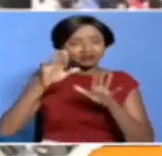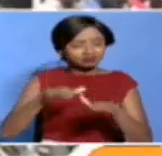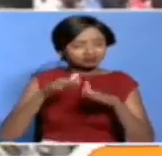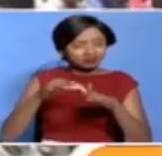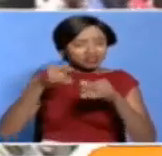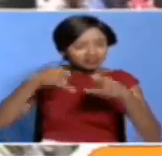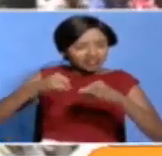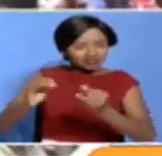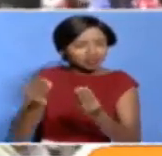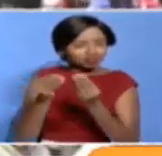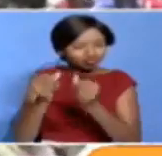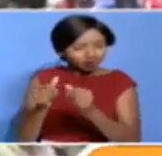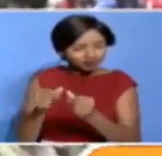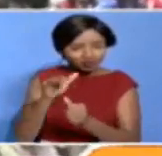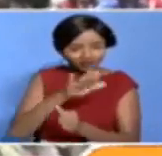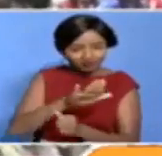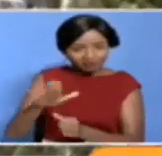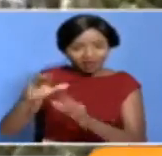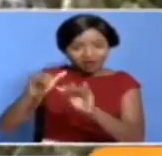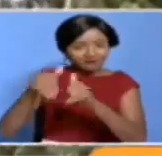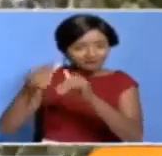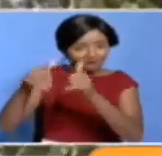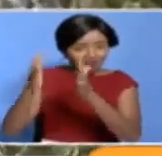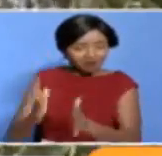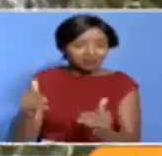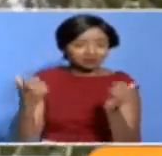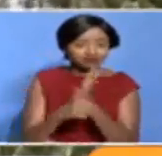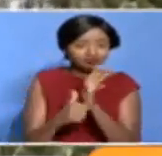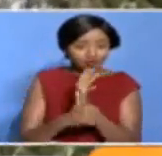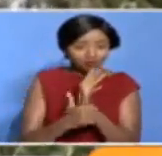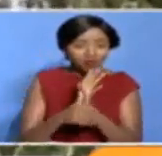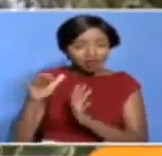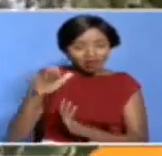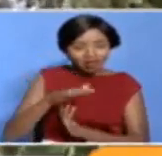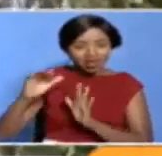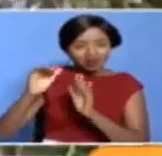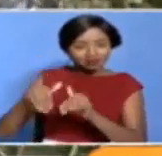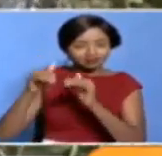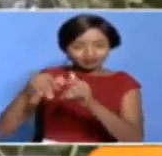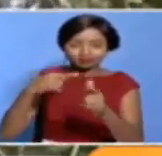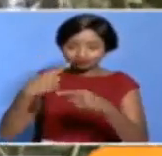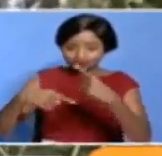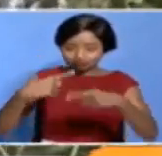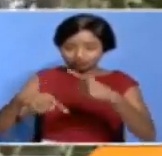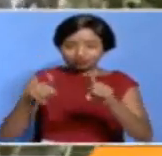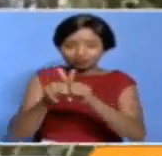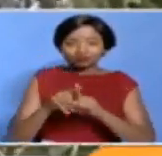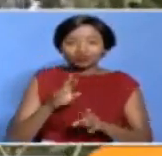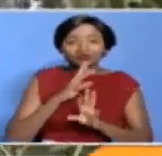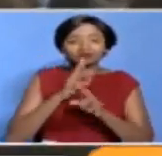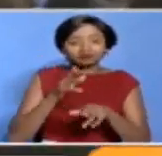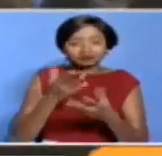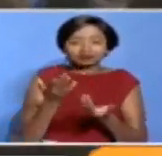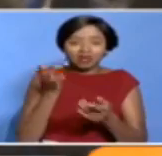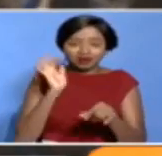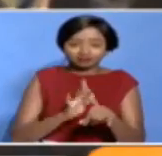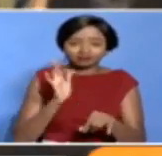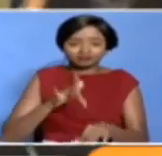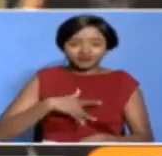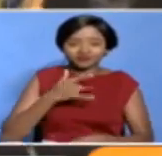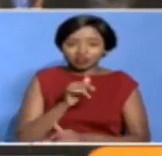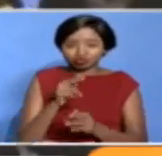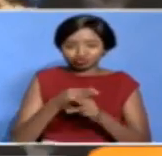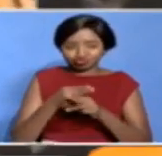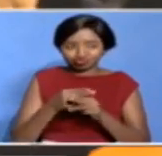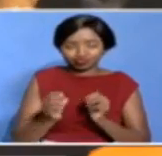issues and that the process of streamlining institutions in the agriculture sector is on course and results will be felt soon. Fertilizers yenye